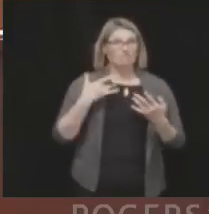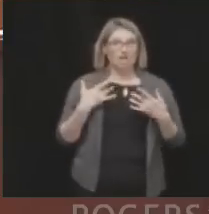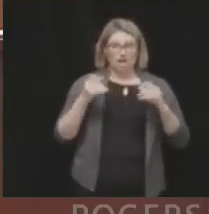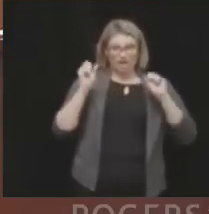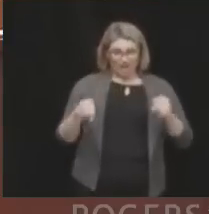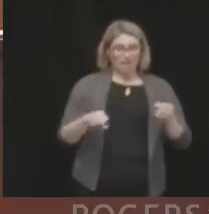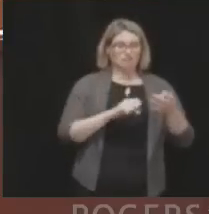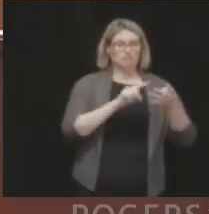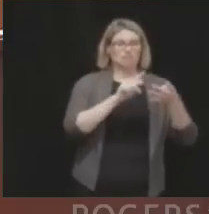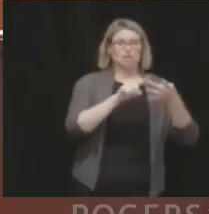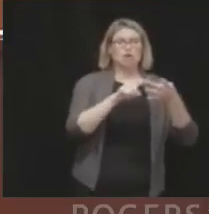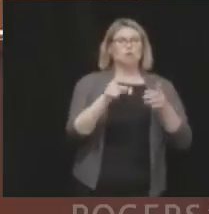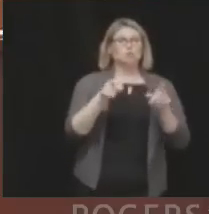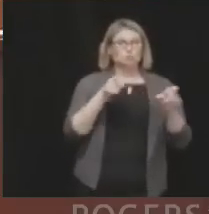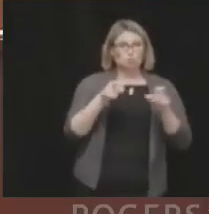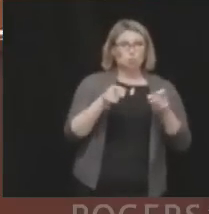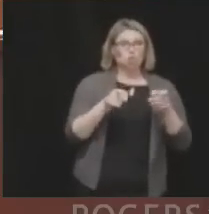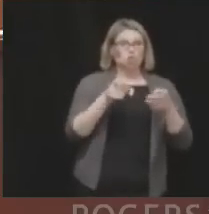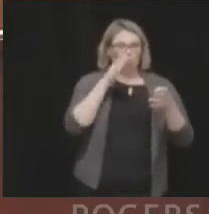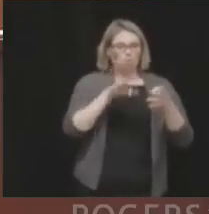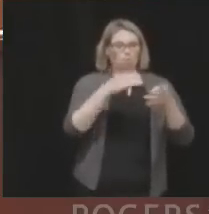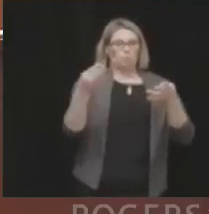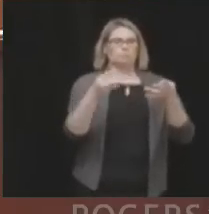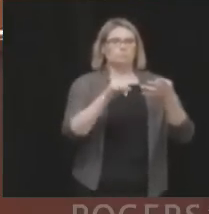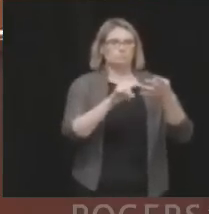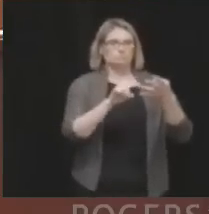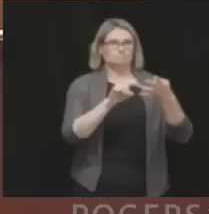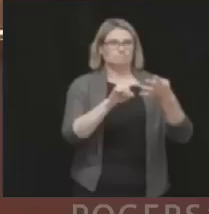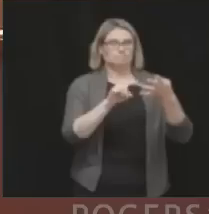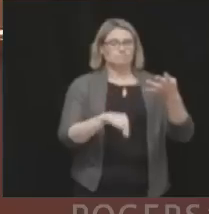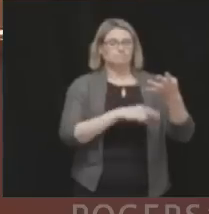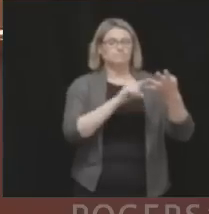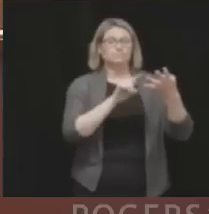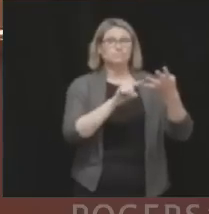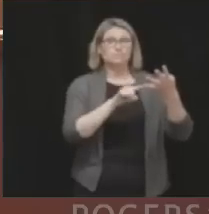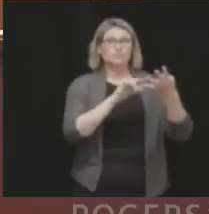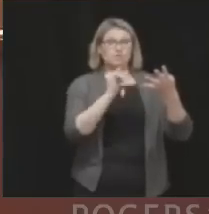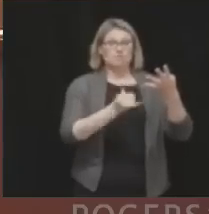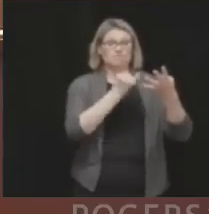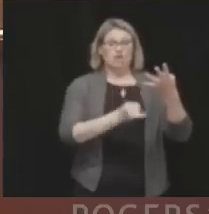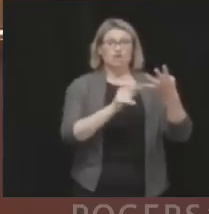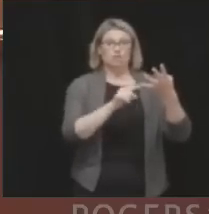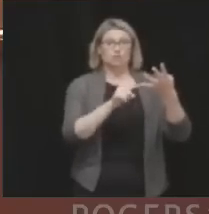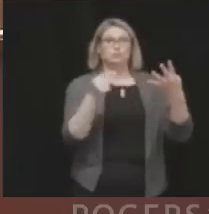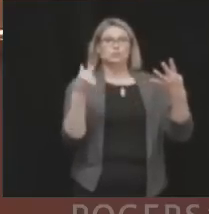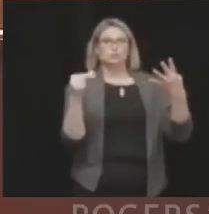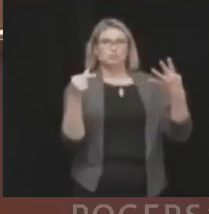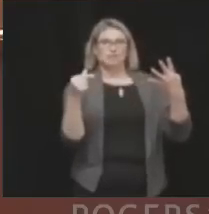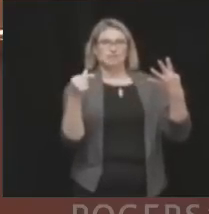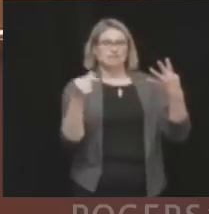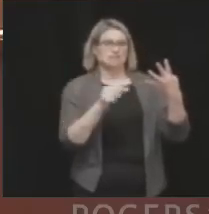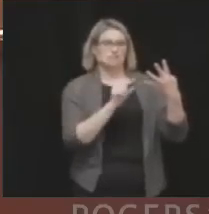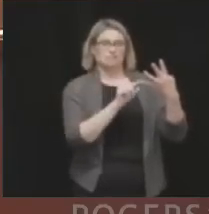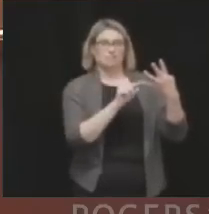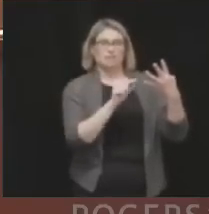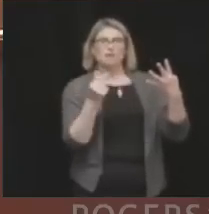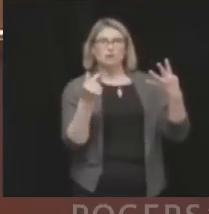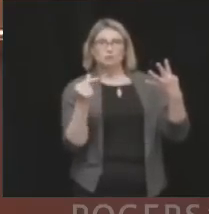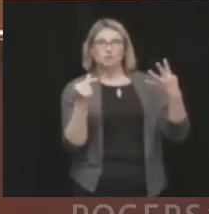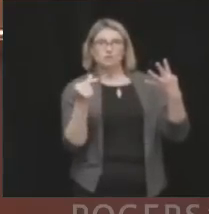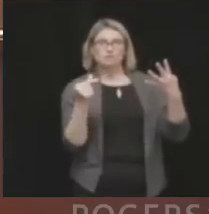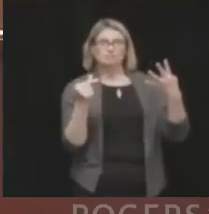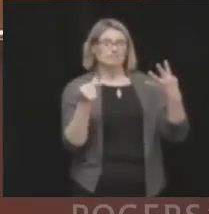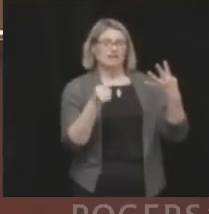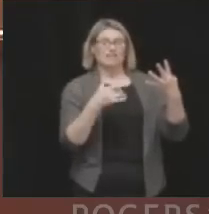about how to control and protect people from the virus. Vous devrez comprendre que